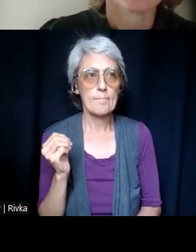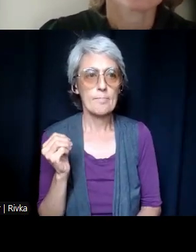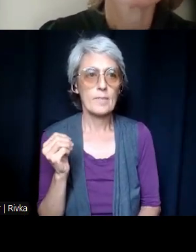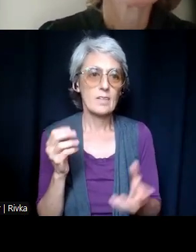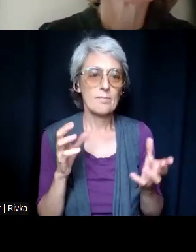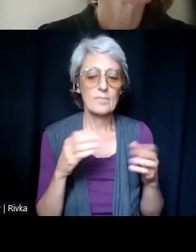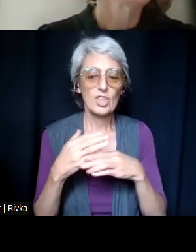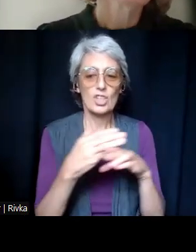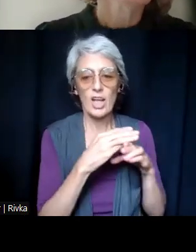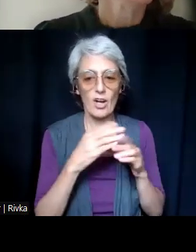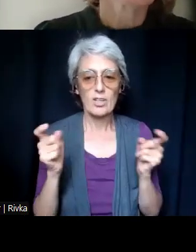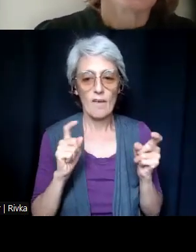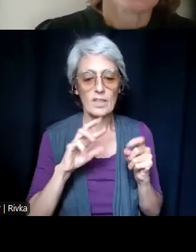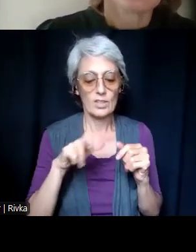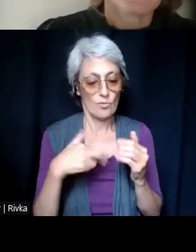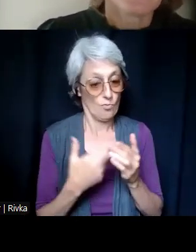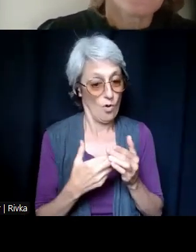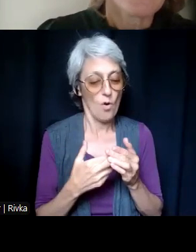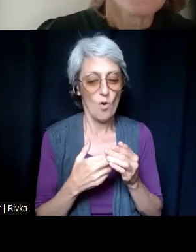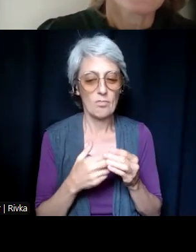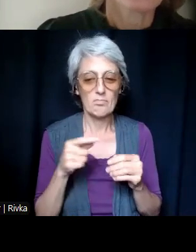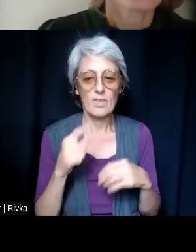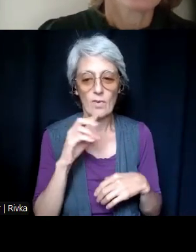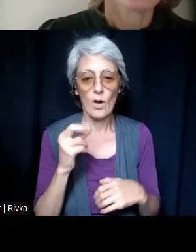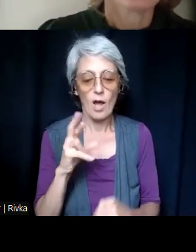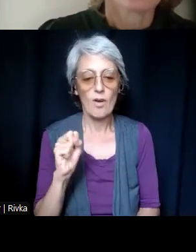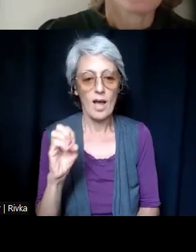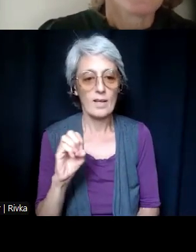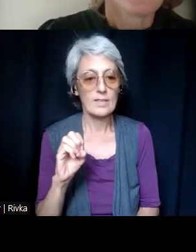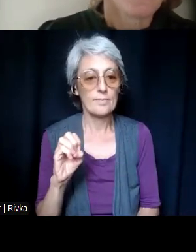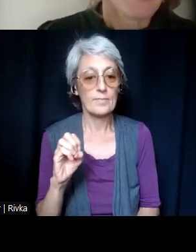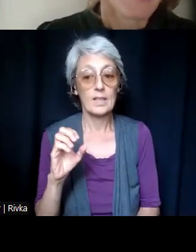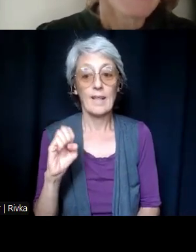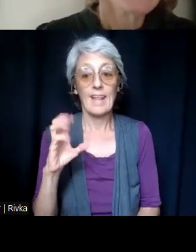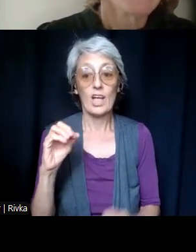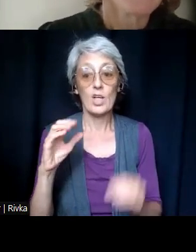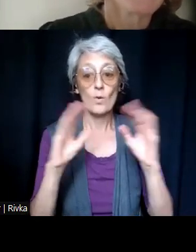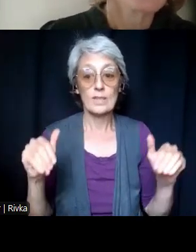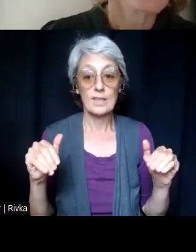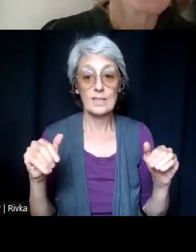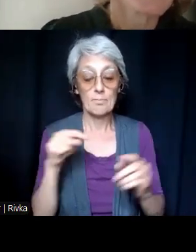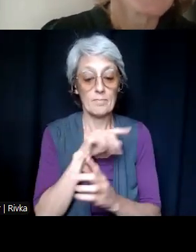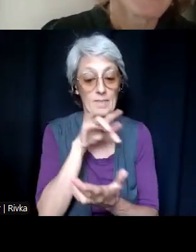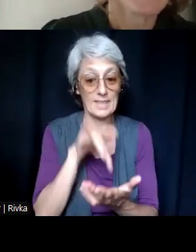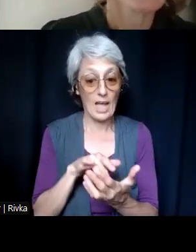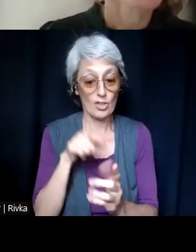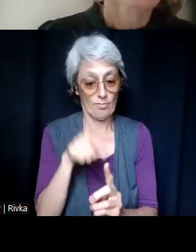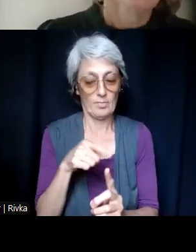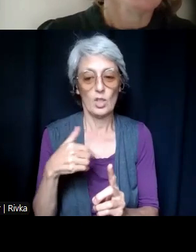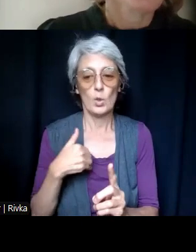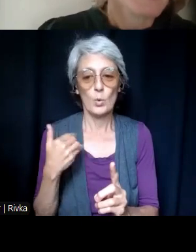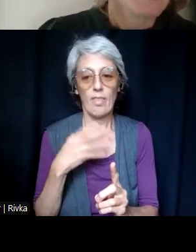Ohio Rise. So at the center of our ecosystem are the youth and the families, and they are supported